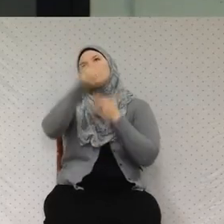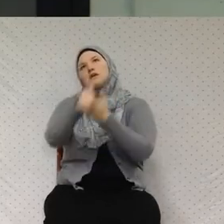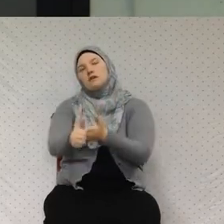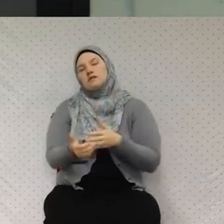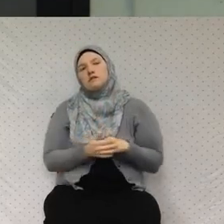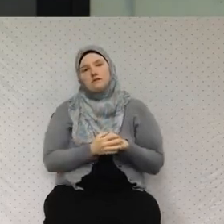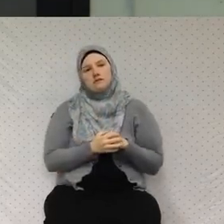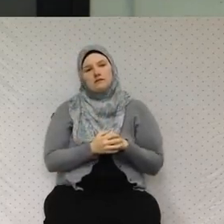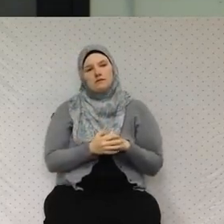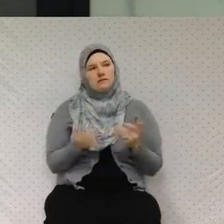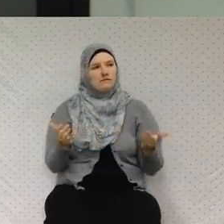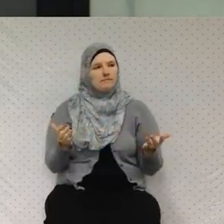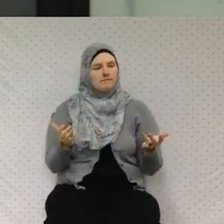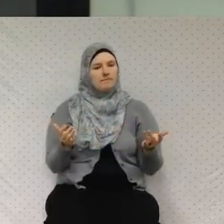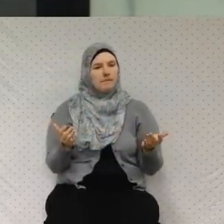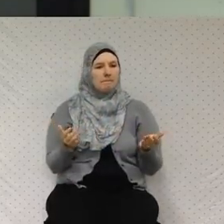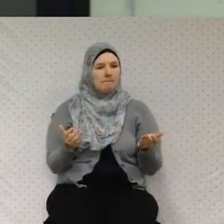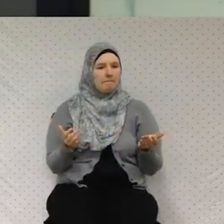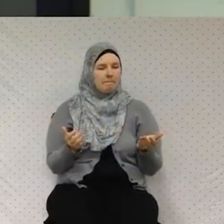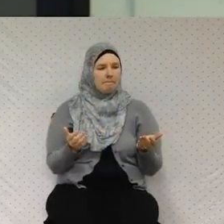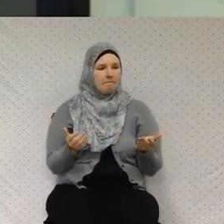His guidance.